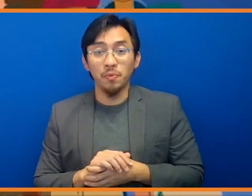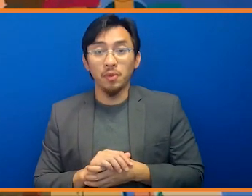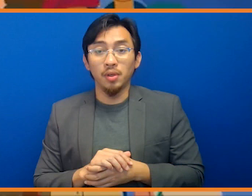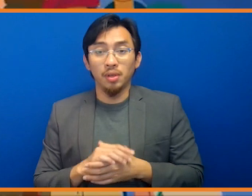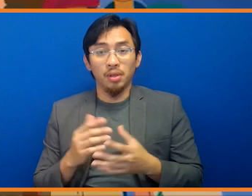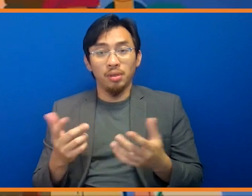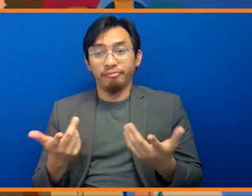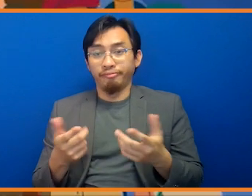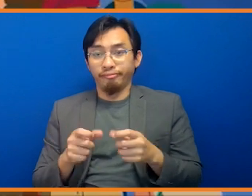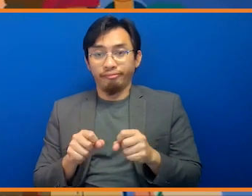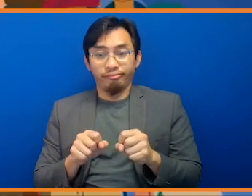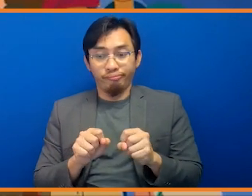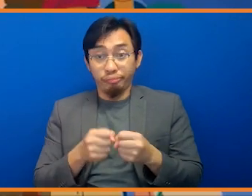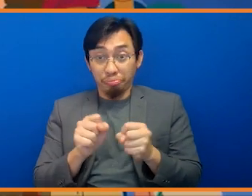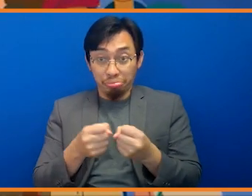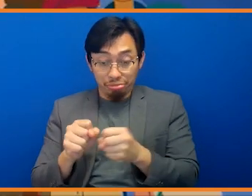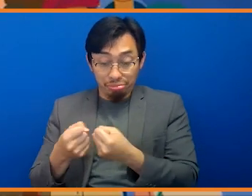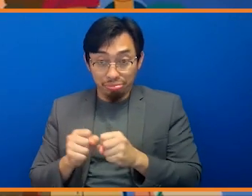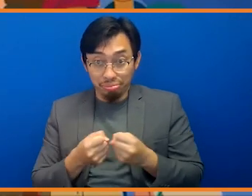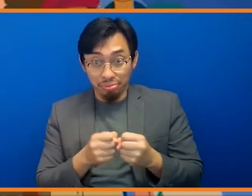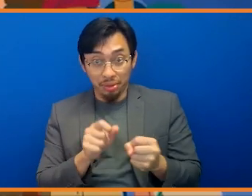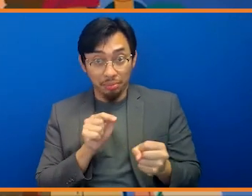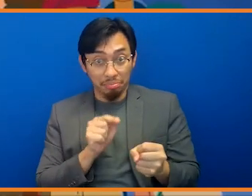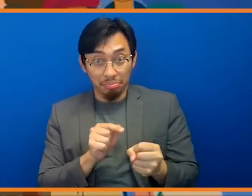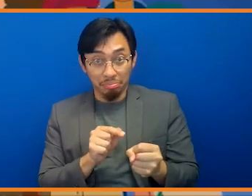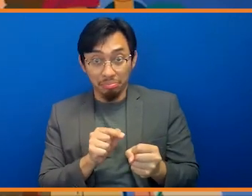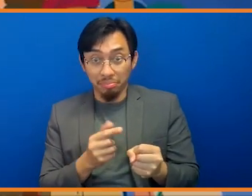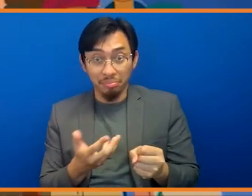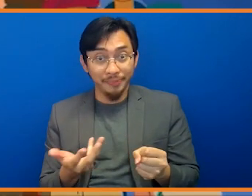The damage is not even.